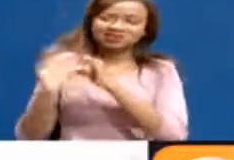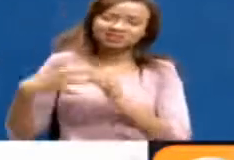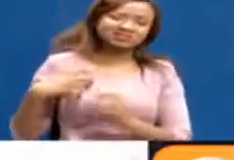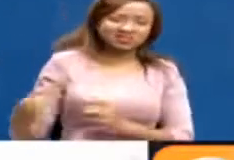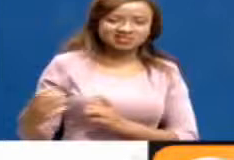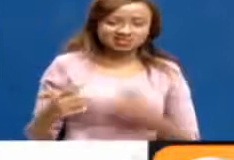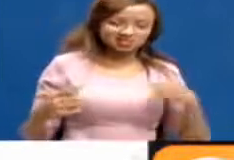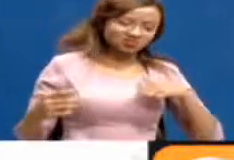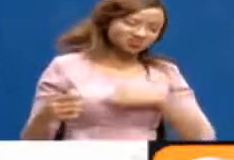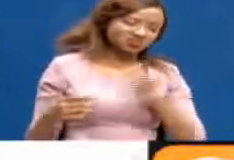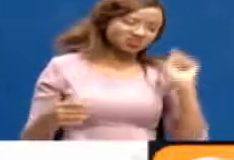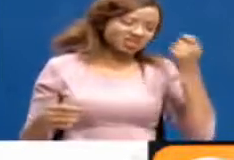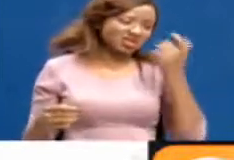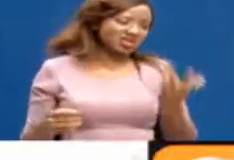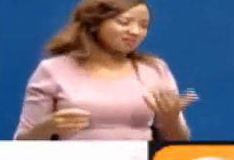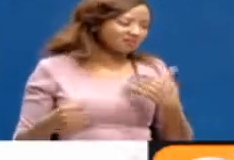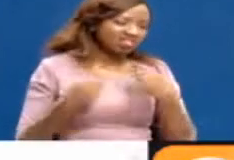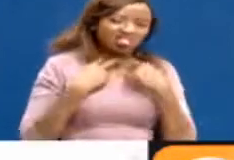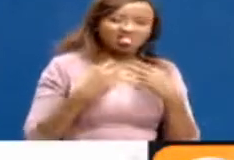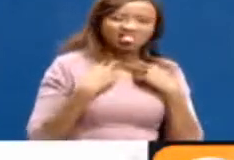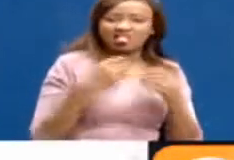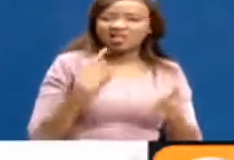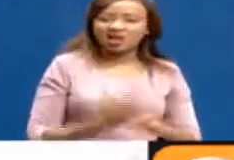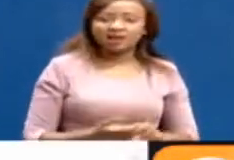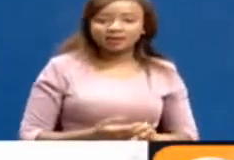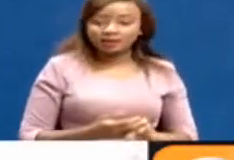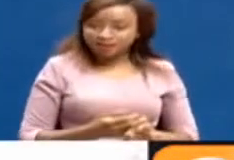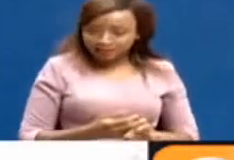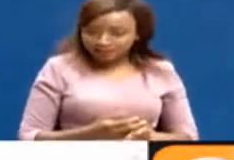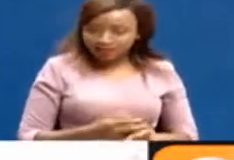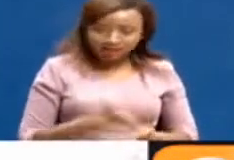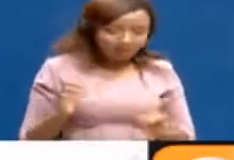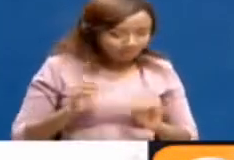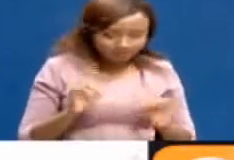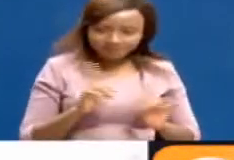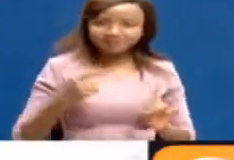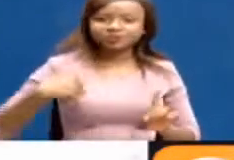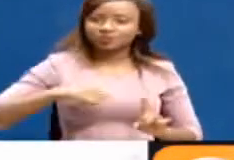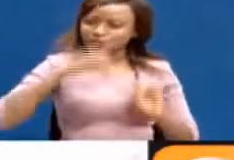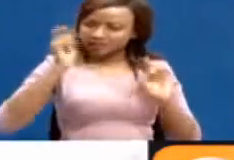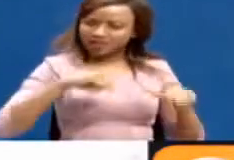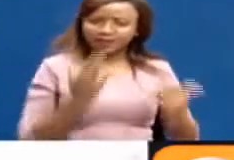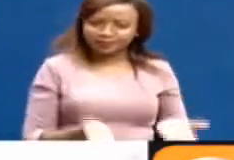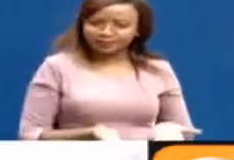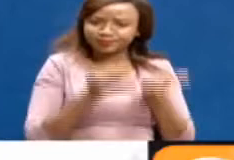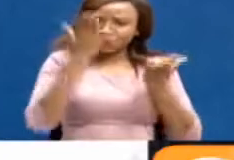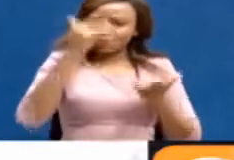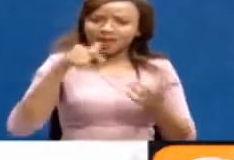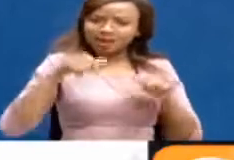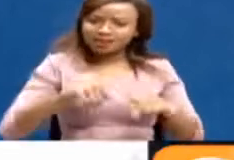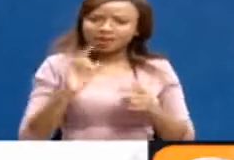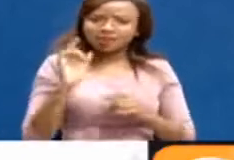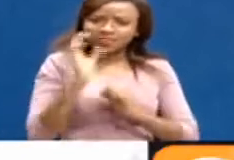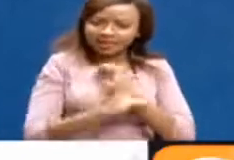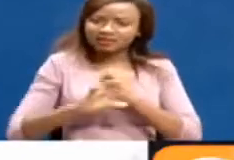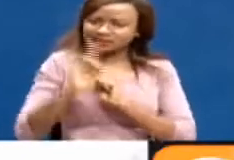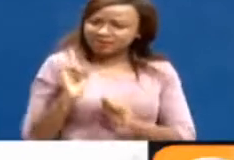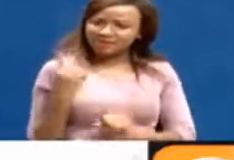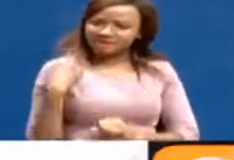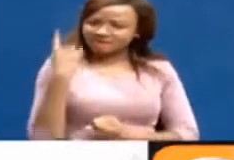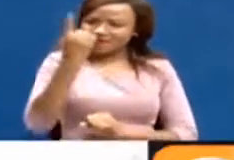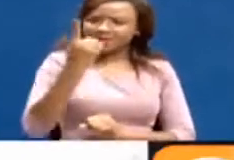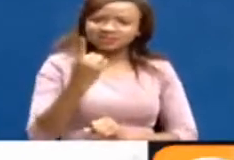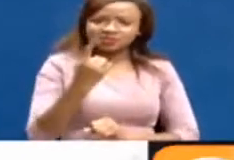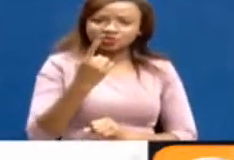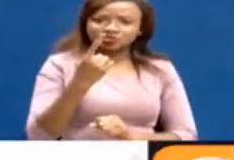is trailblazing in a lot of even with the safety net transfers to the aged. We are one of the first countries to be able to do it.